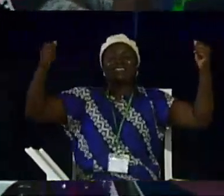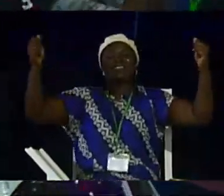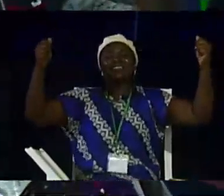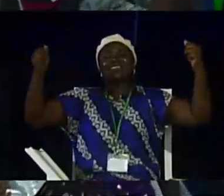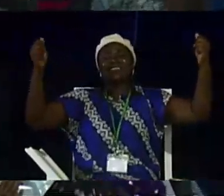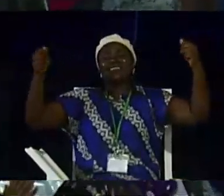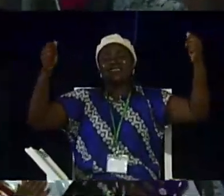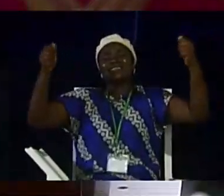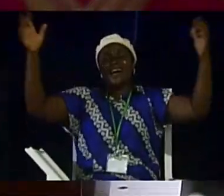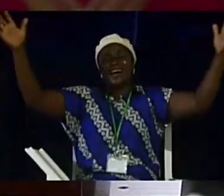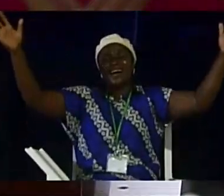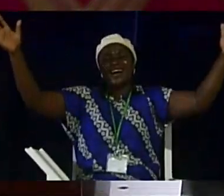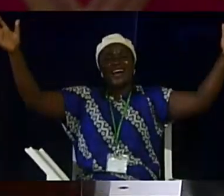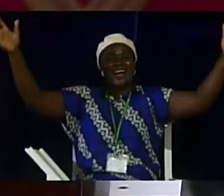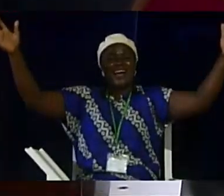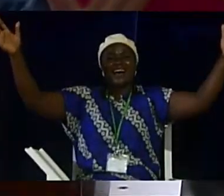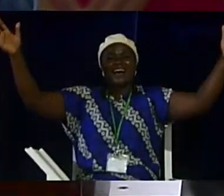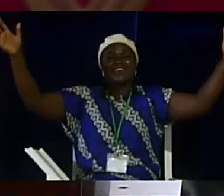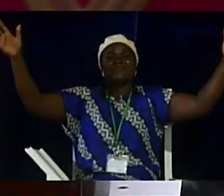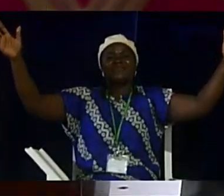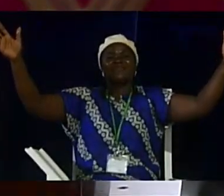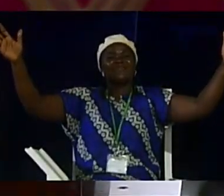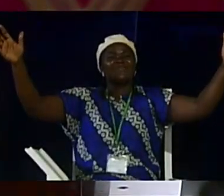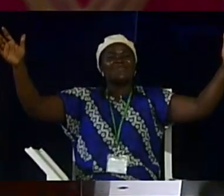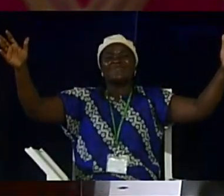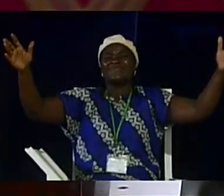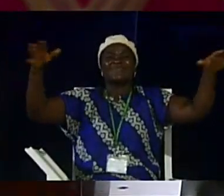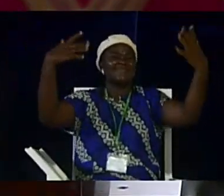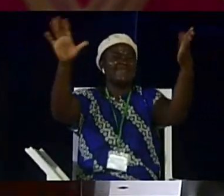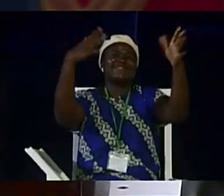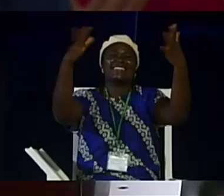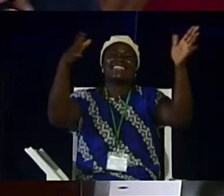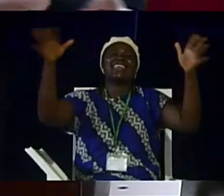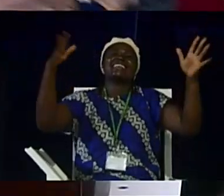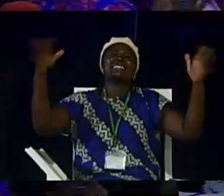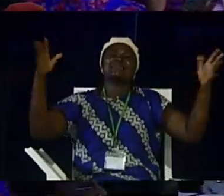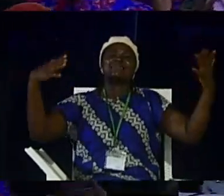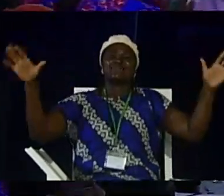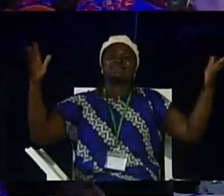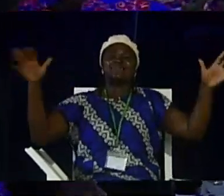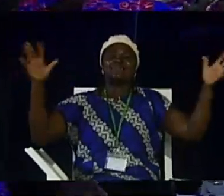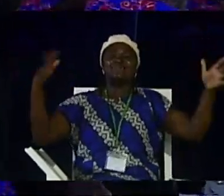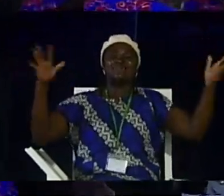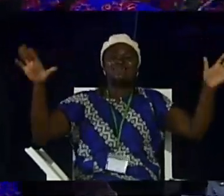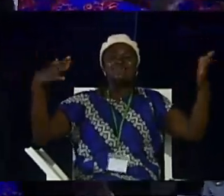hallelujah! Clap your hands and give our God a praise.